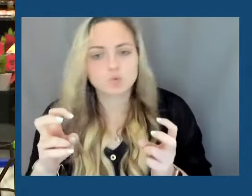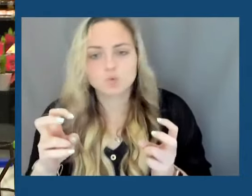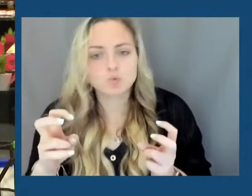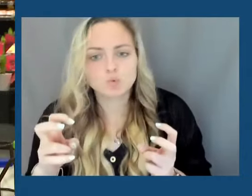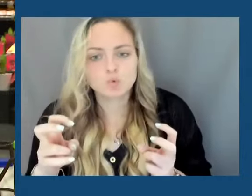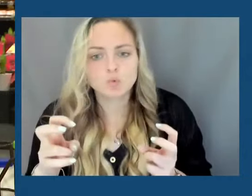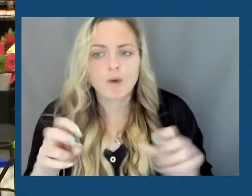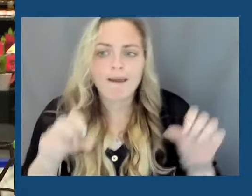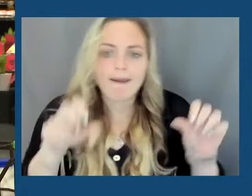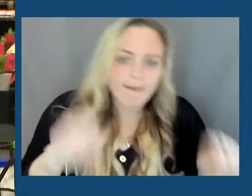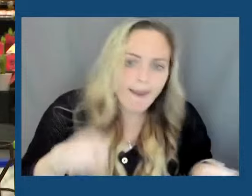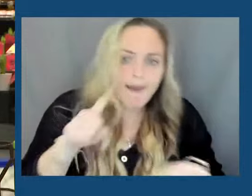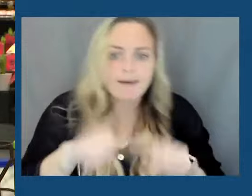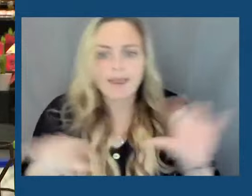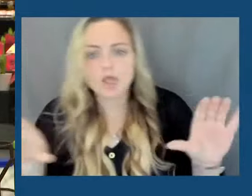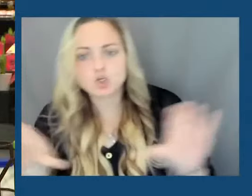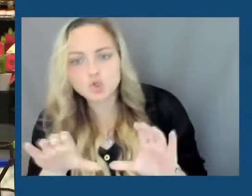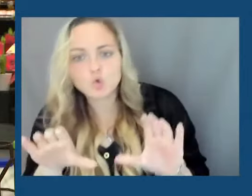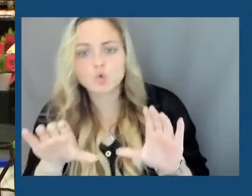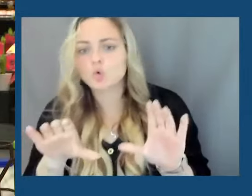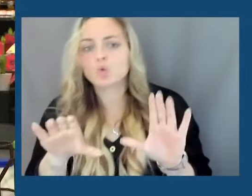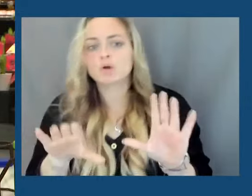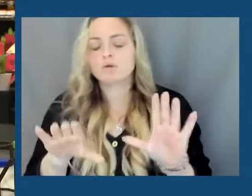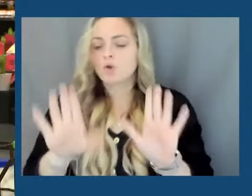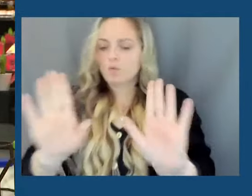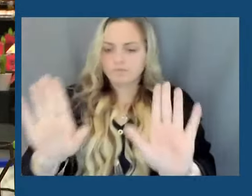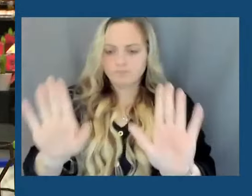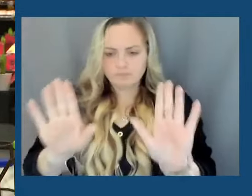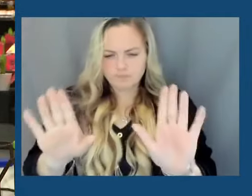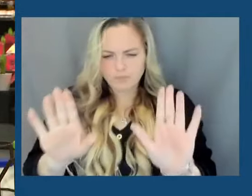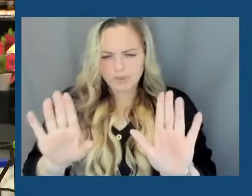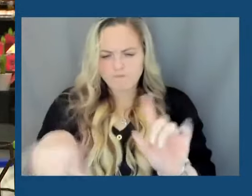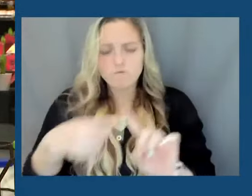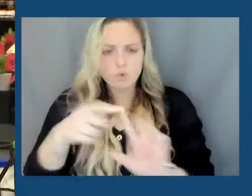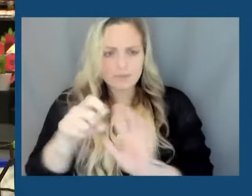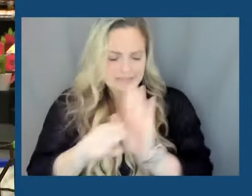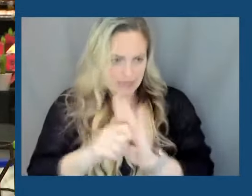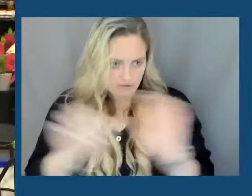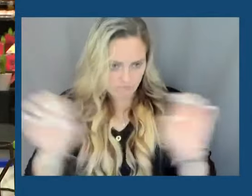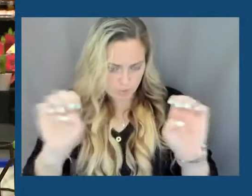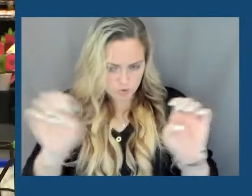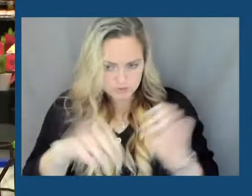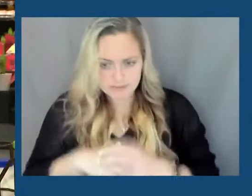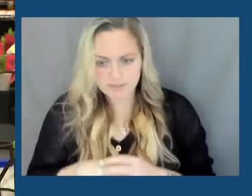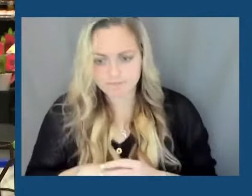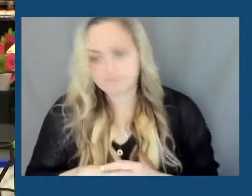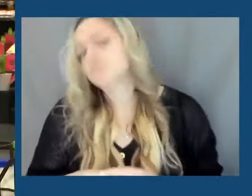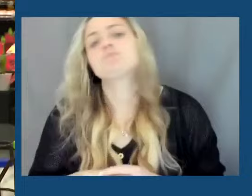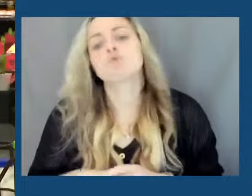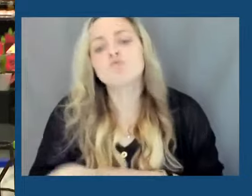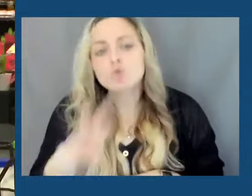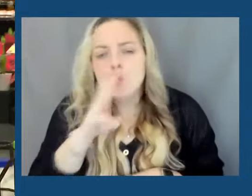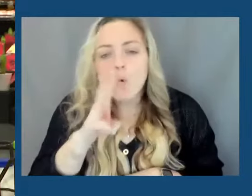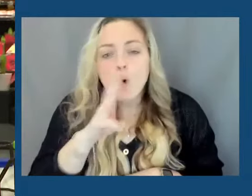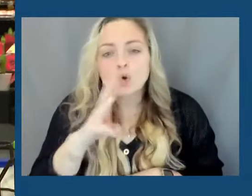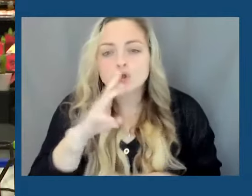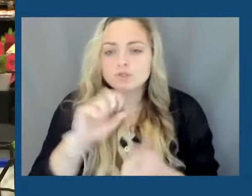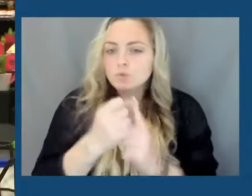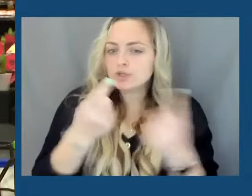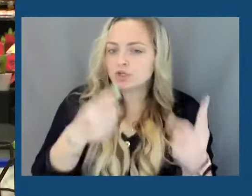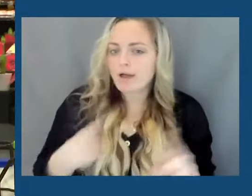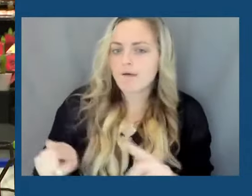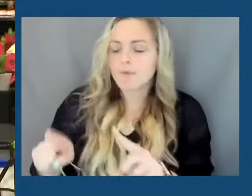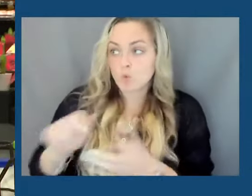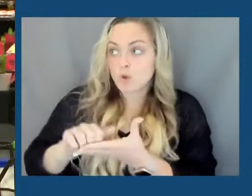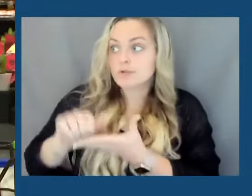as far as helping them? No, very much on this. My head of emergency services and Homeland Security has briefed me on this. We are sending water.